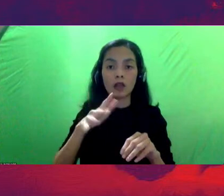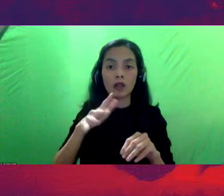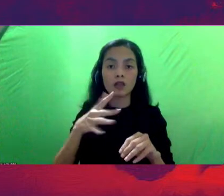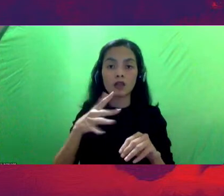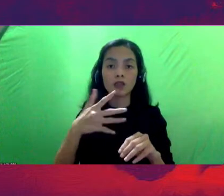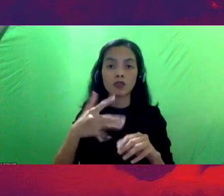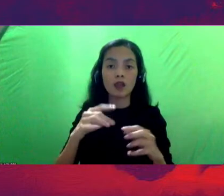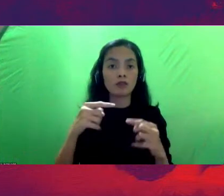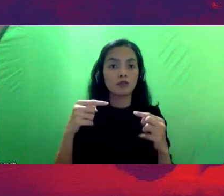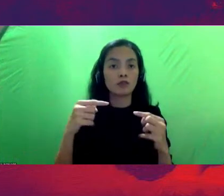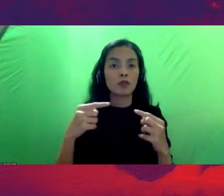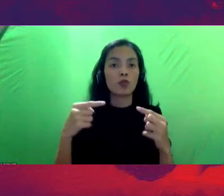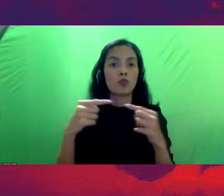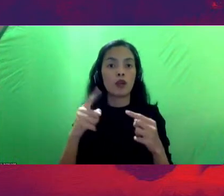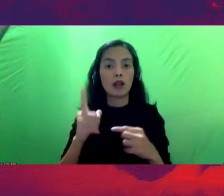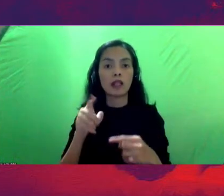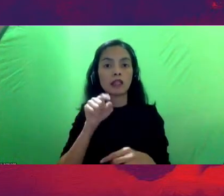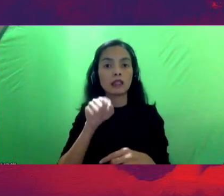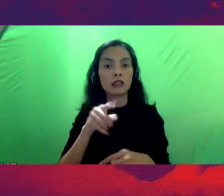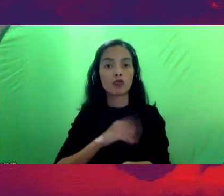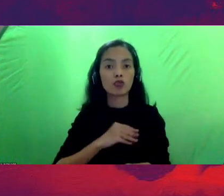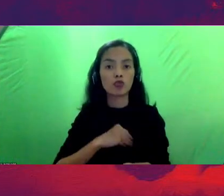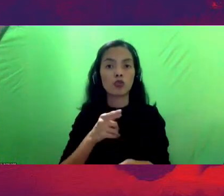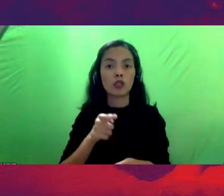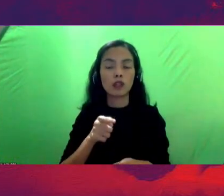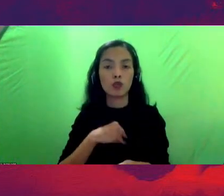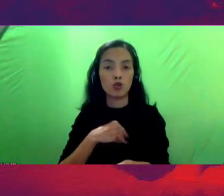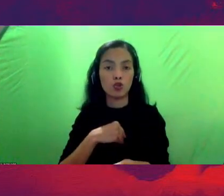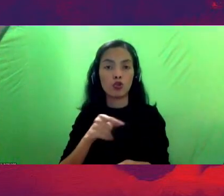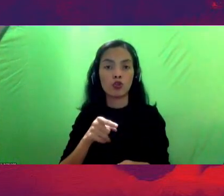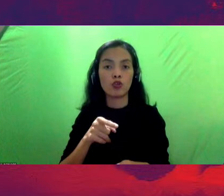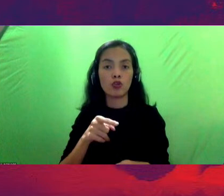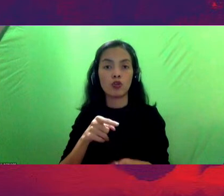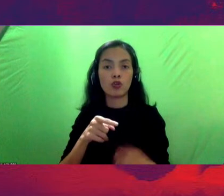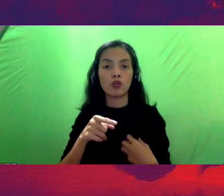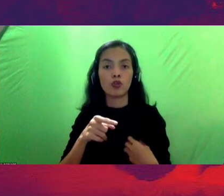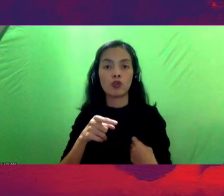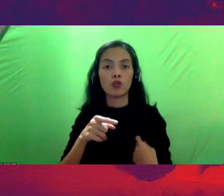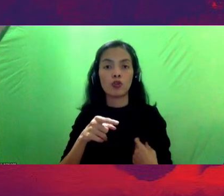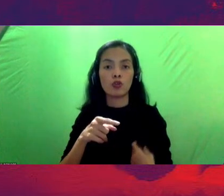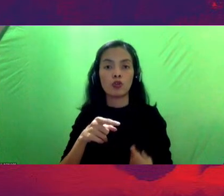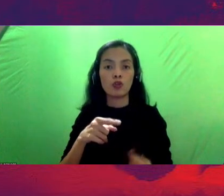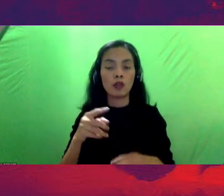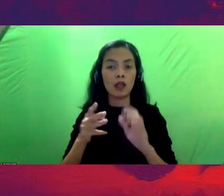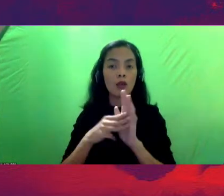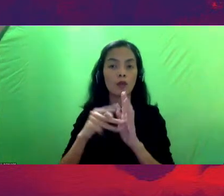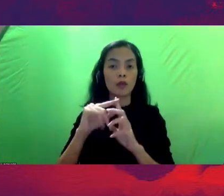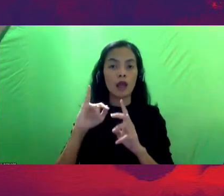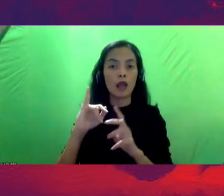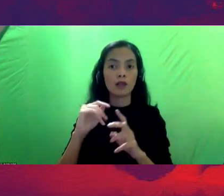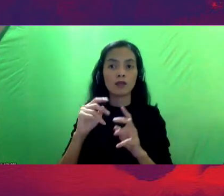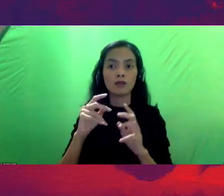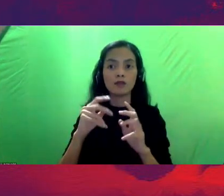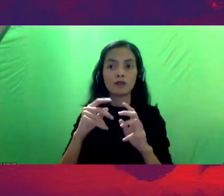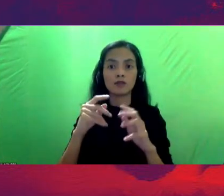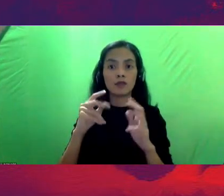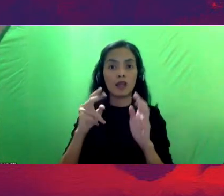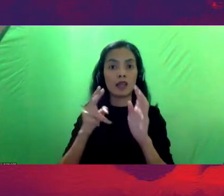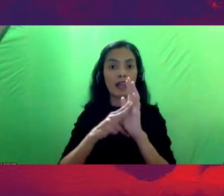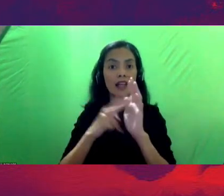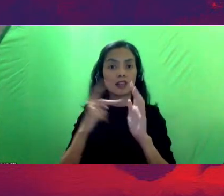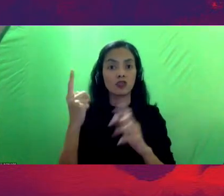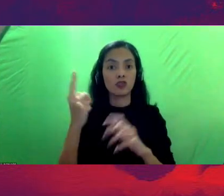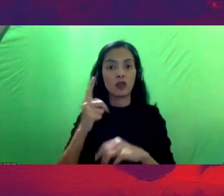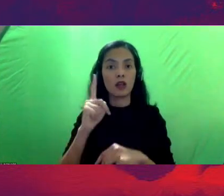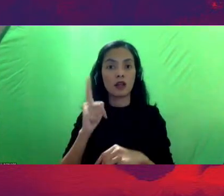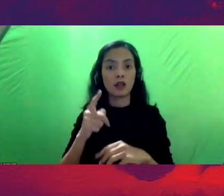this is something that we do at the national MPI level. Is something that number of countries